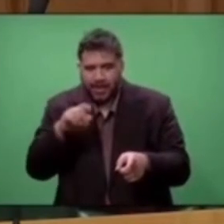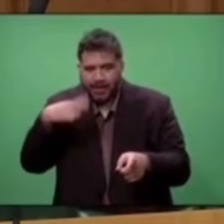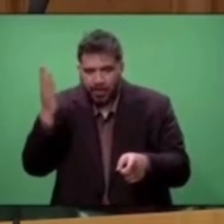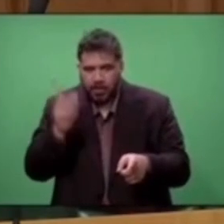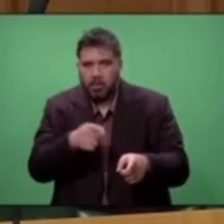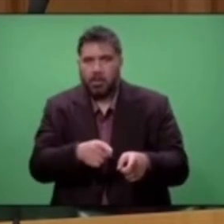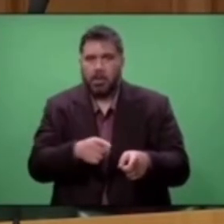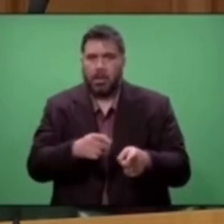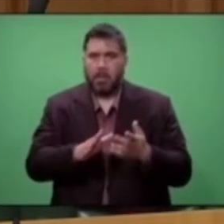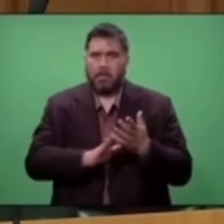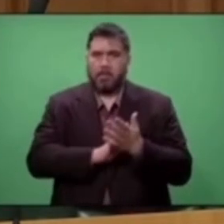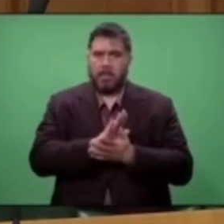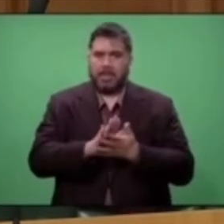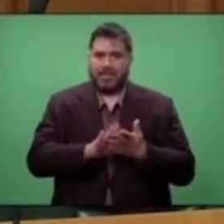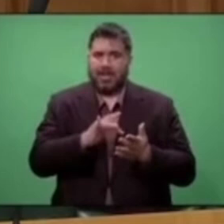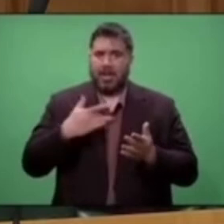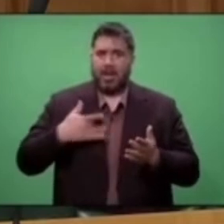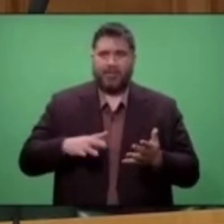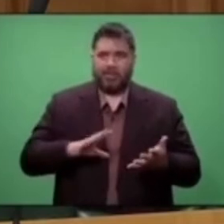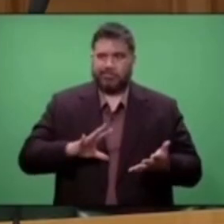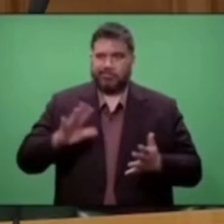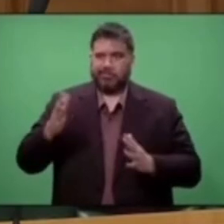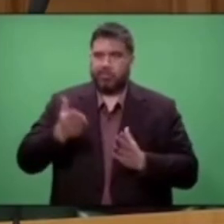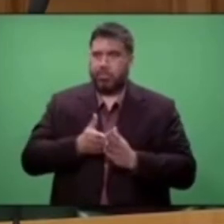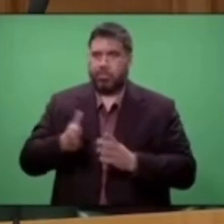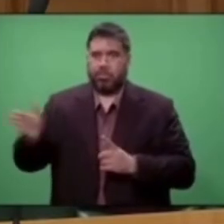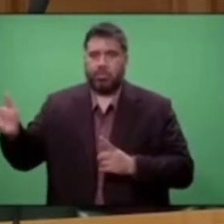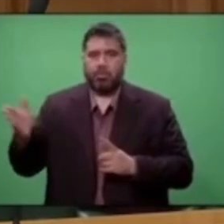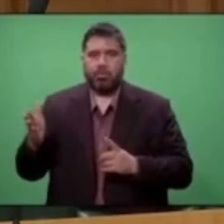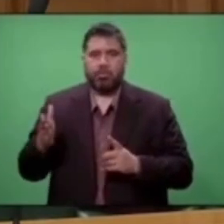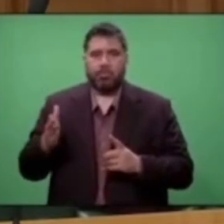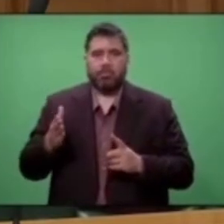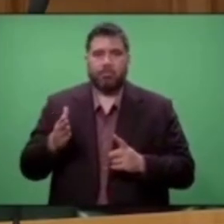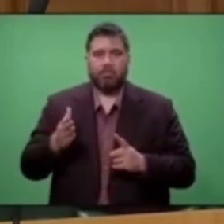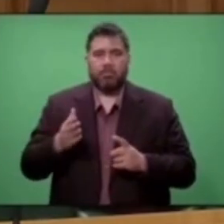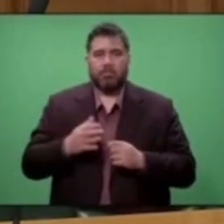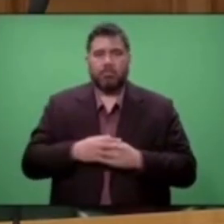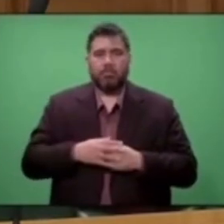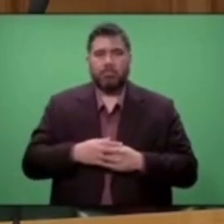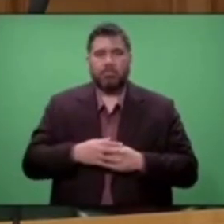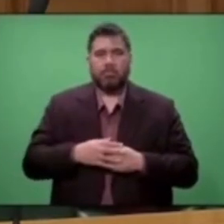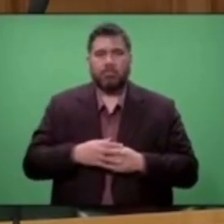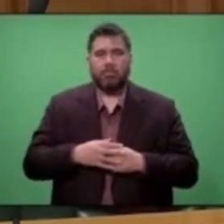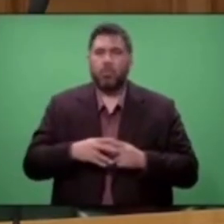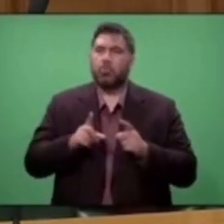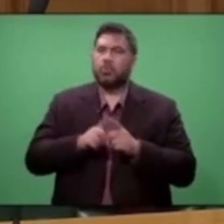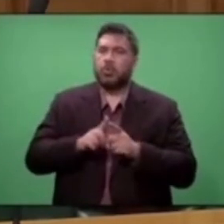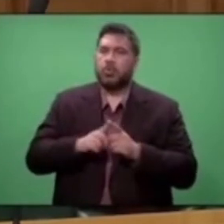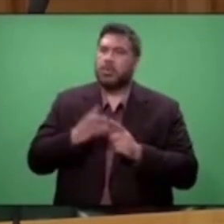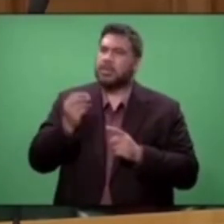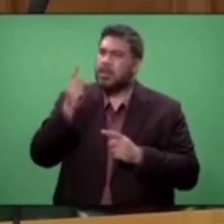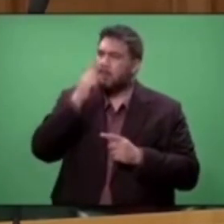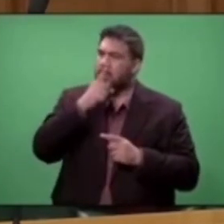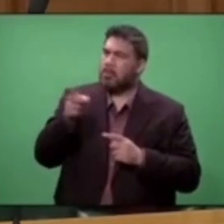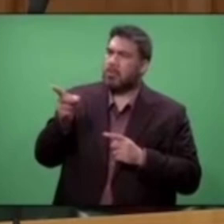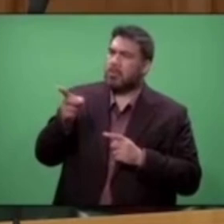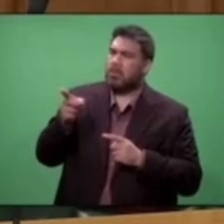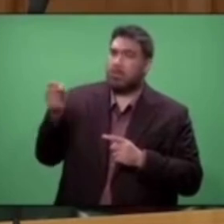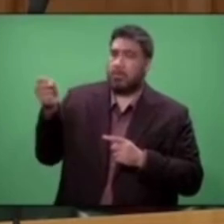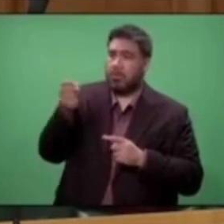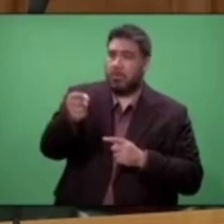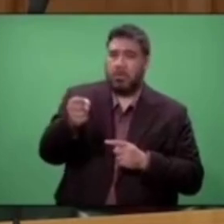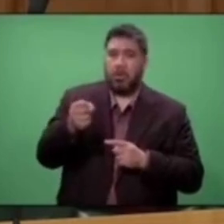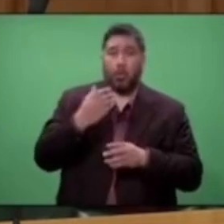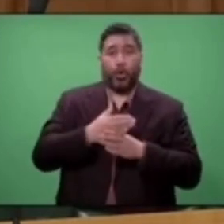of bad things arise in people who are put in charge of vulnerable people. Why they become bullies seem